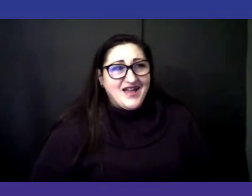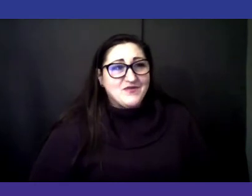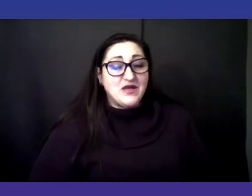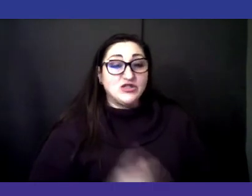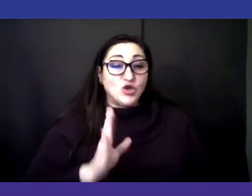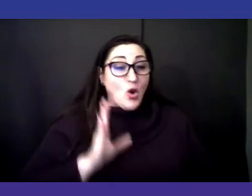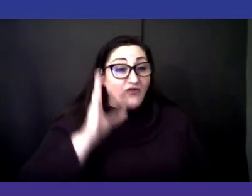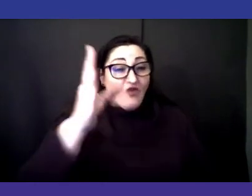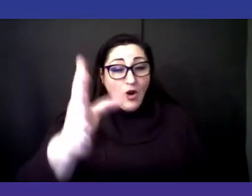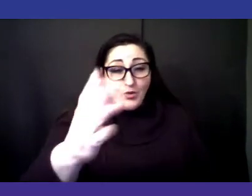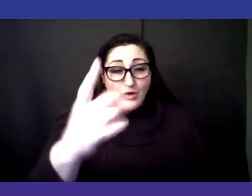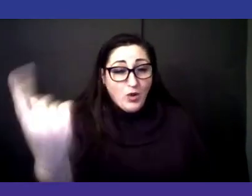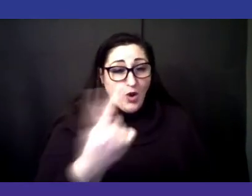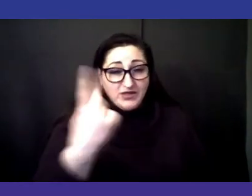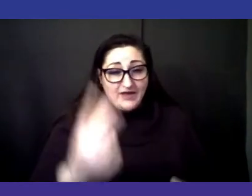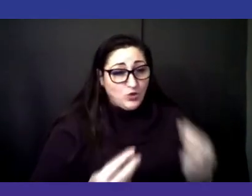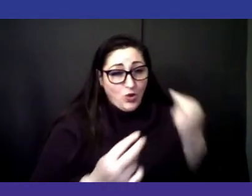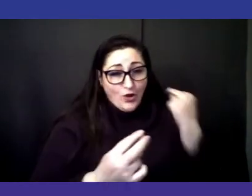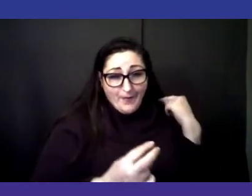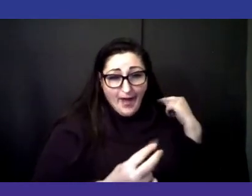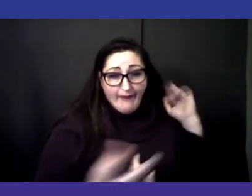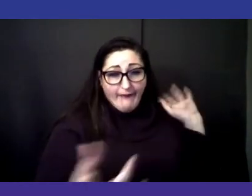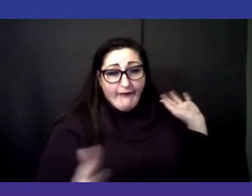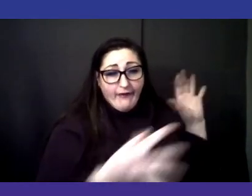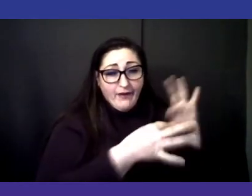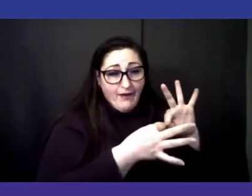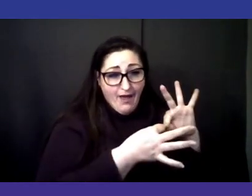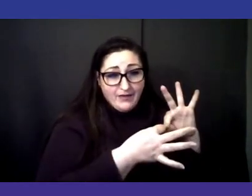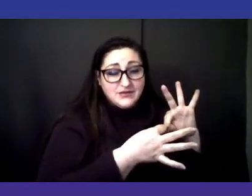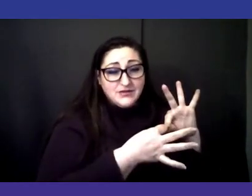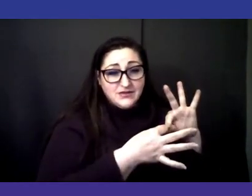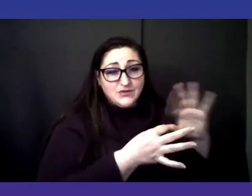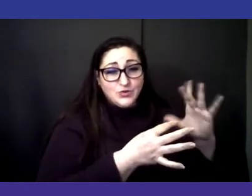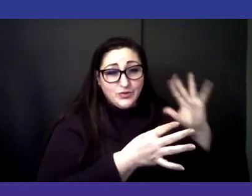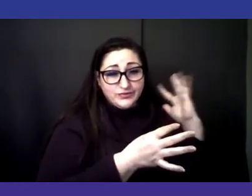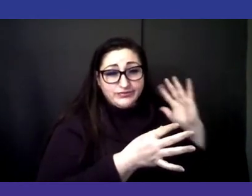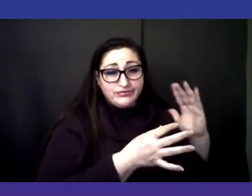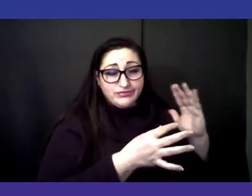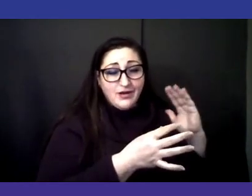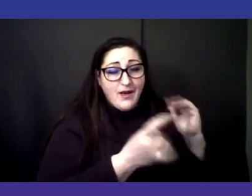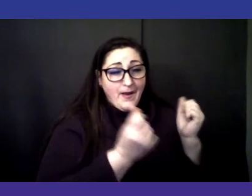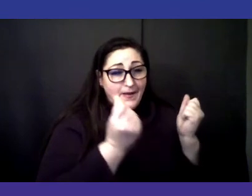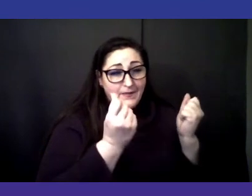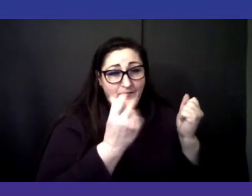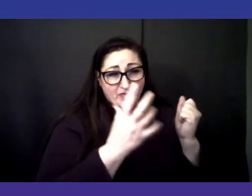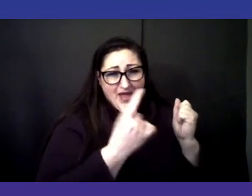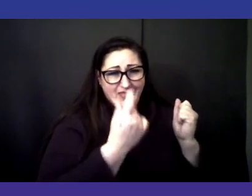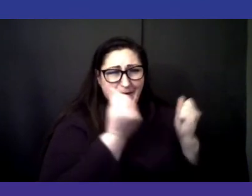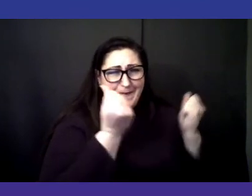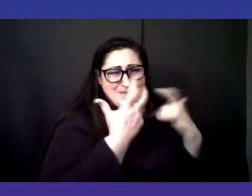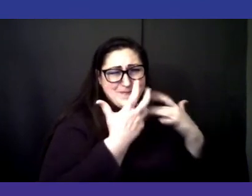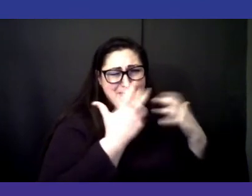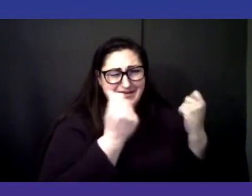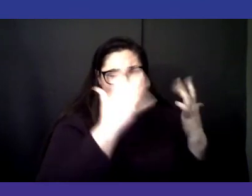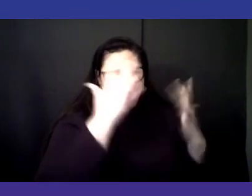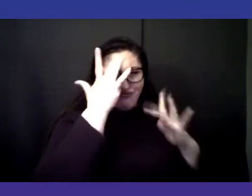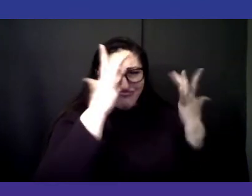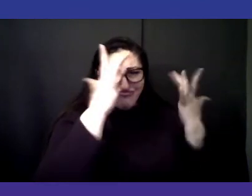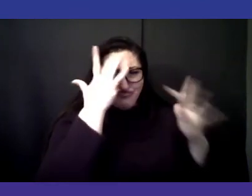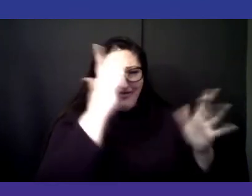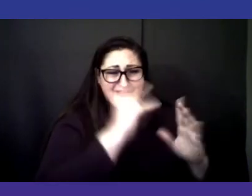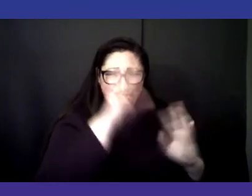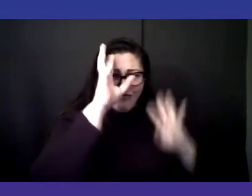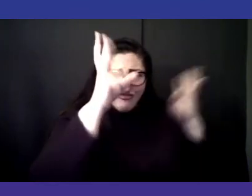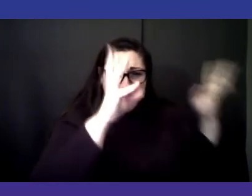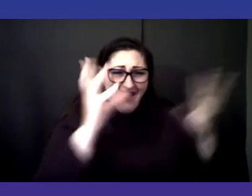back and also be mindful of the amazing, still ongoing brilliance and creativity and